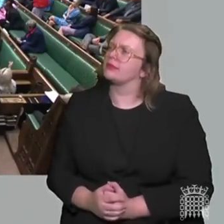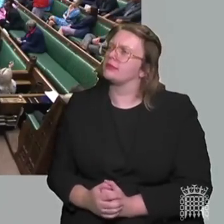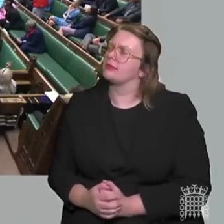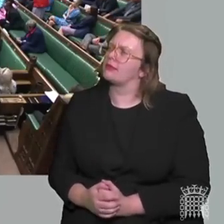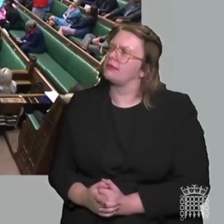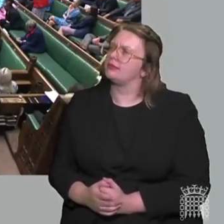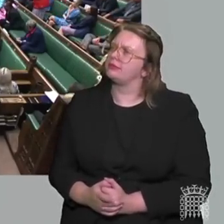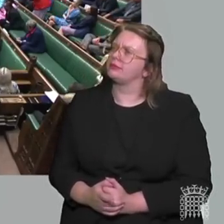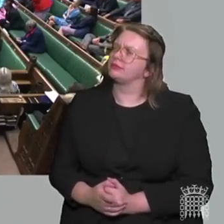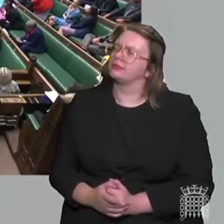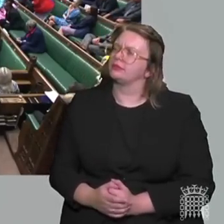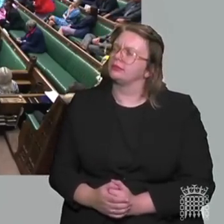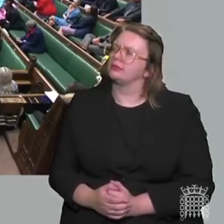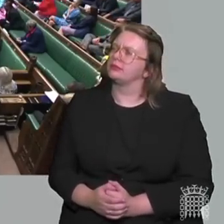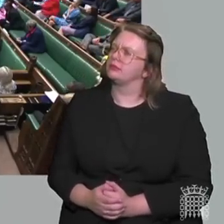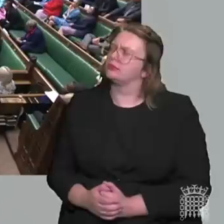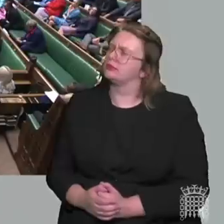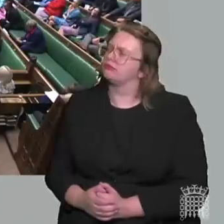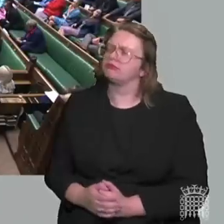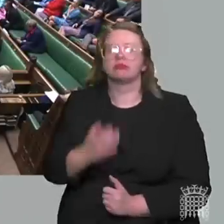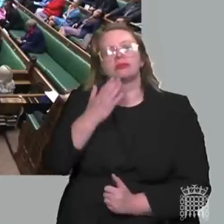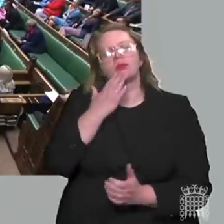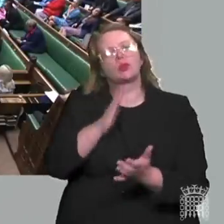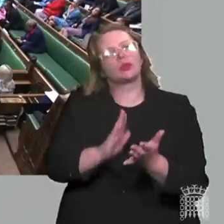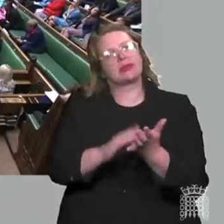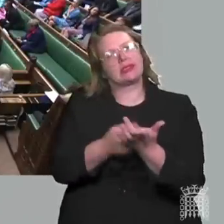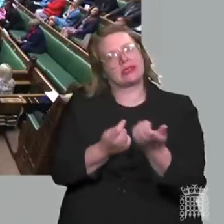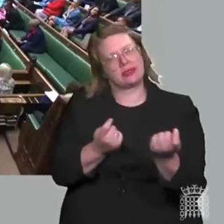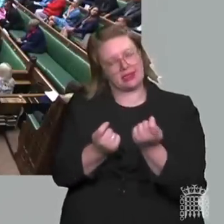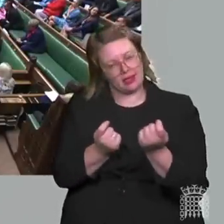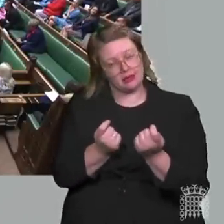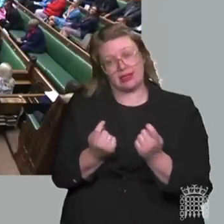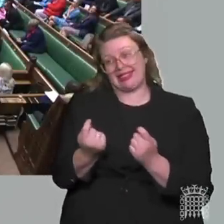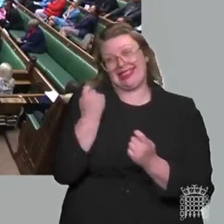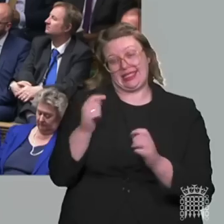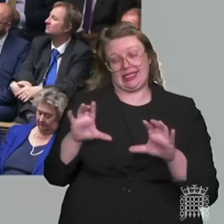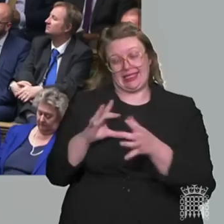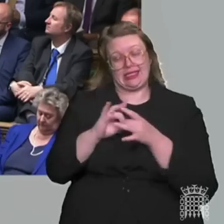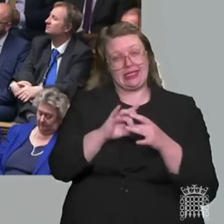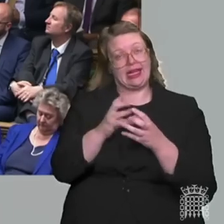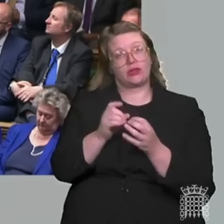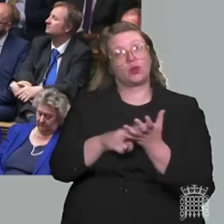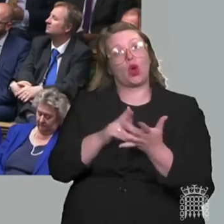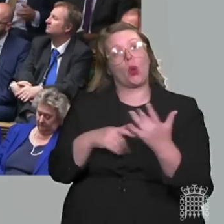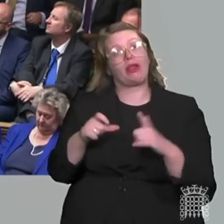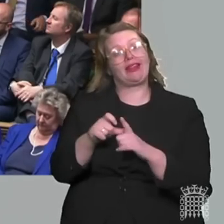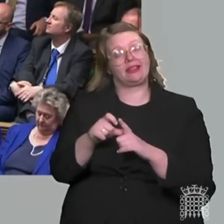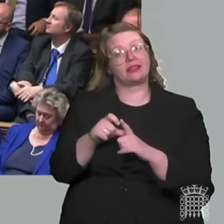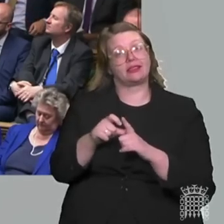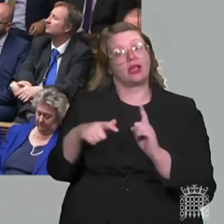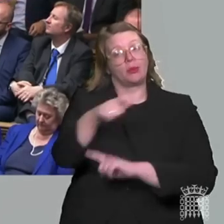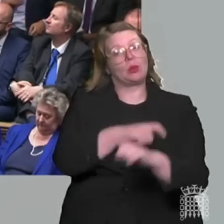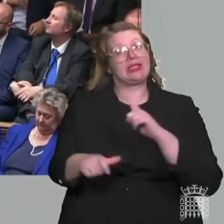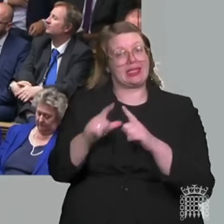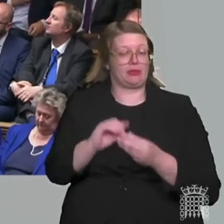Thank you, Mr. Speaker. Mr. Speaker, earlier this week, the all-party group on coalfield communities published our report into next steps in levelling up the former coalfield